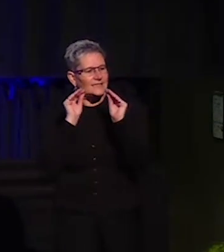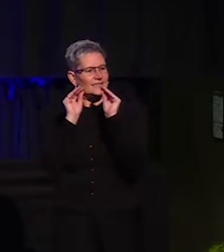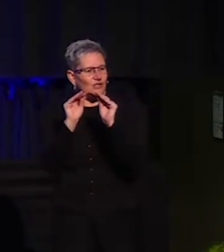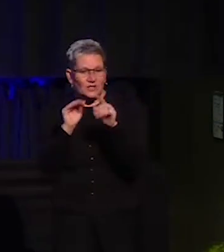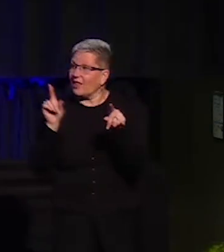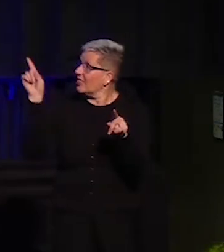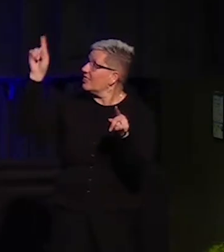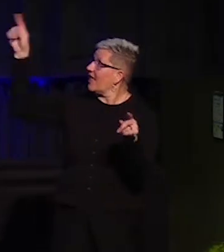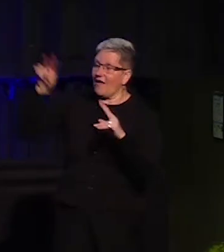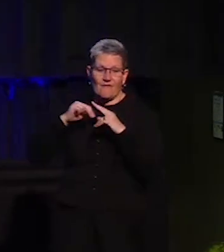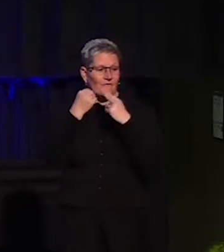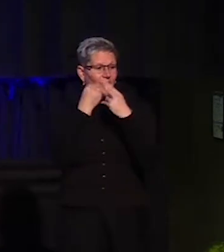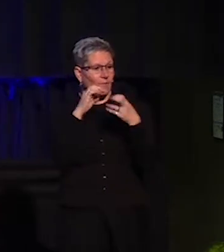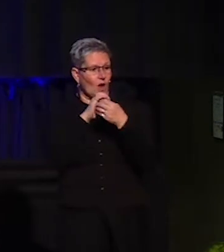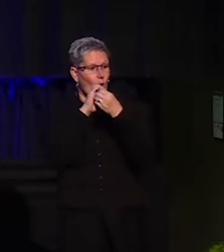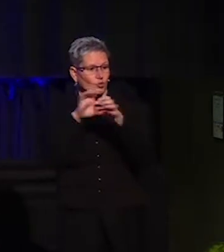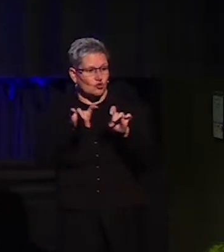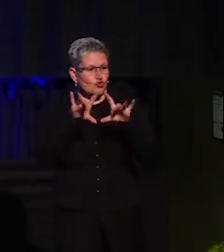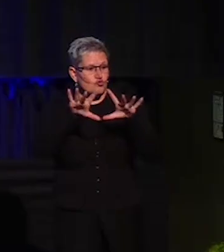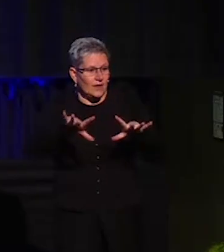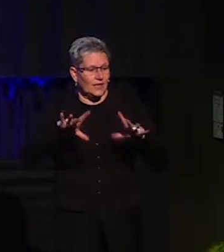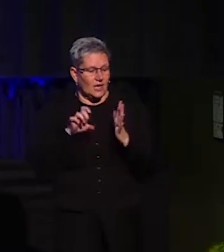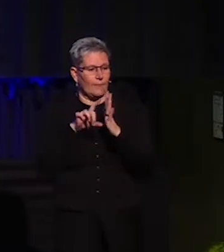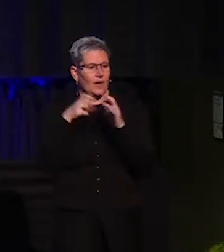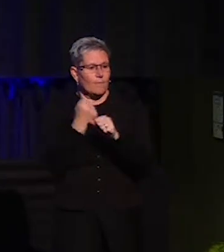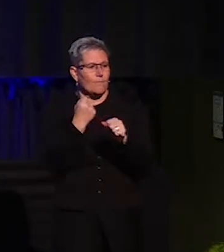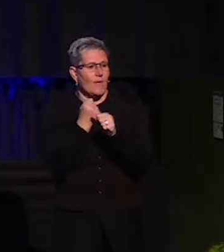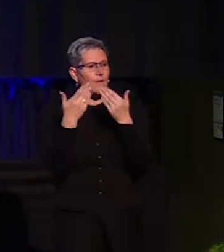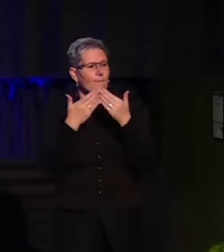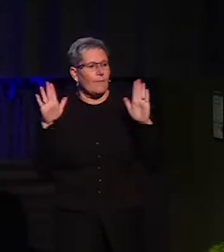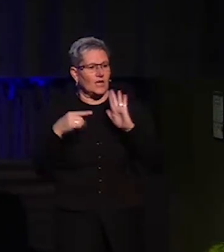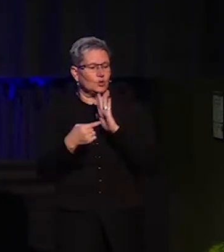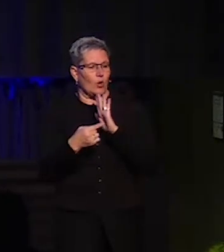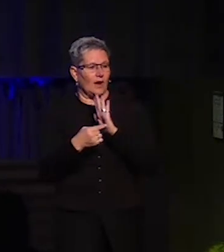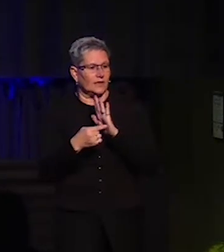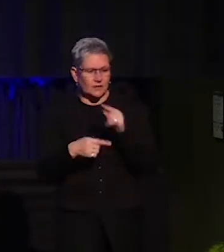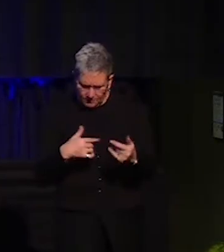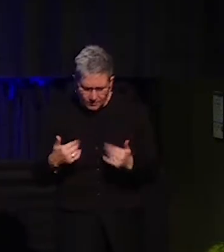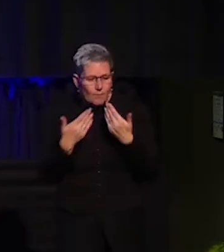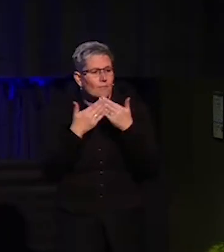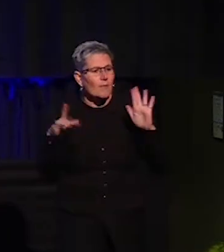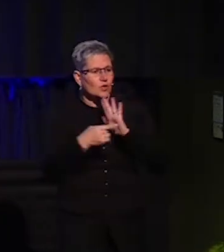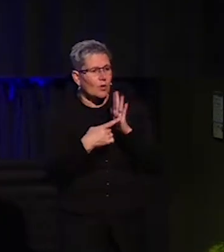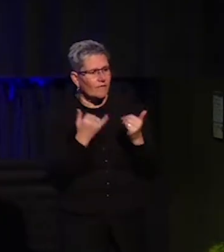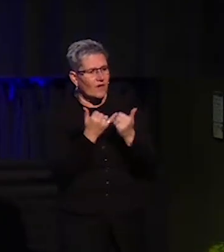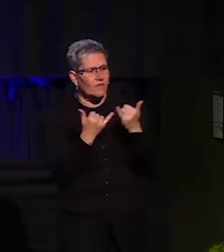a family-owned Australian company who make public toilets. Public toilets are really, really important